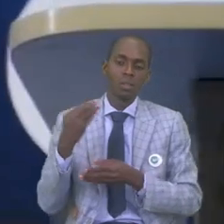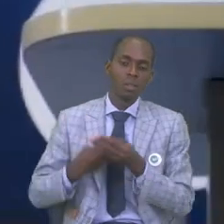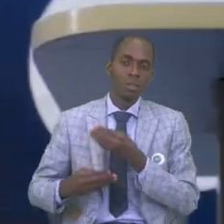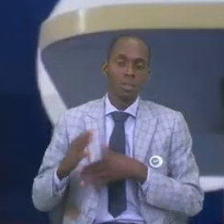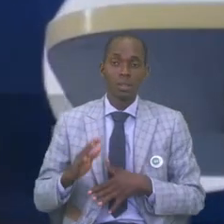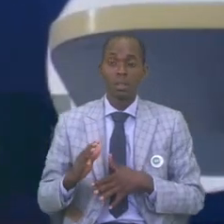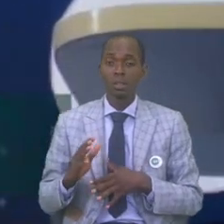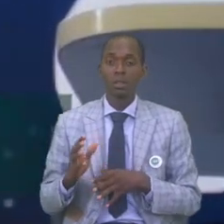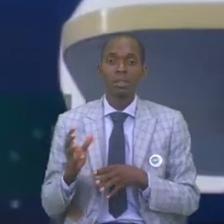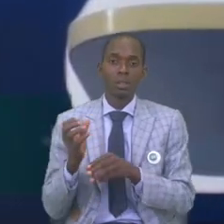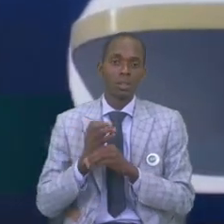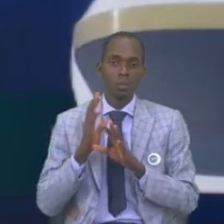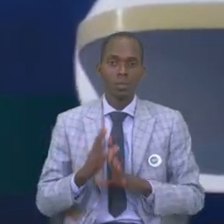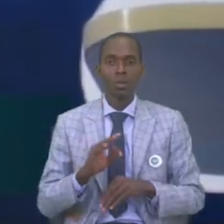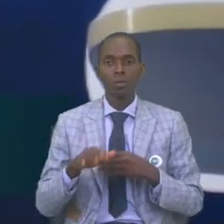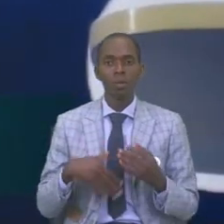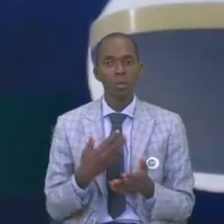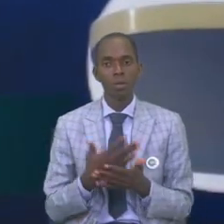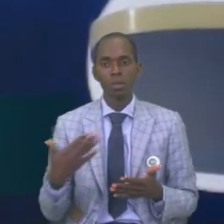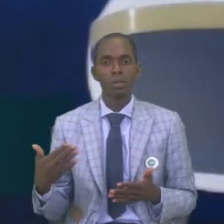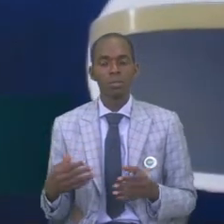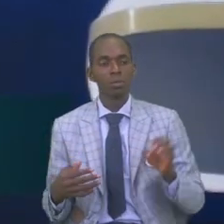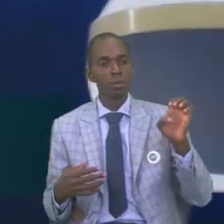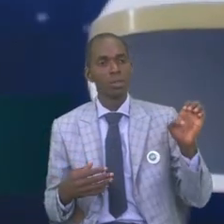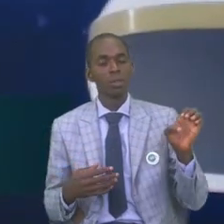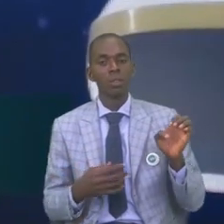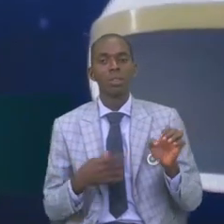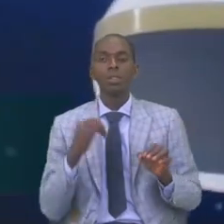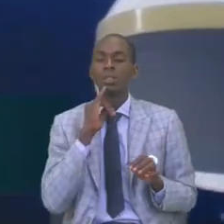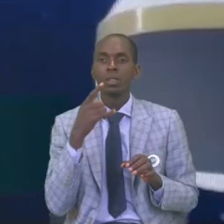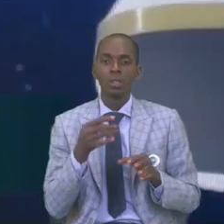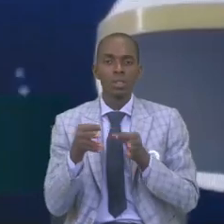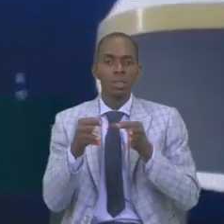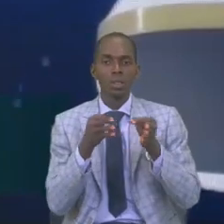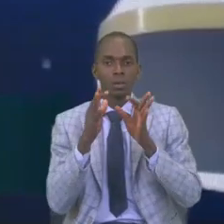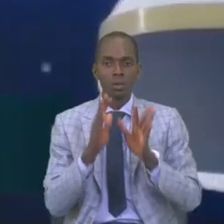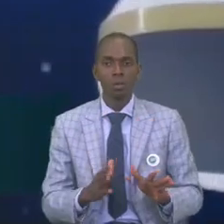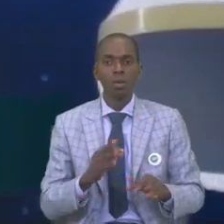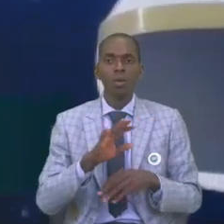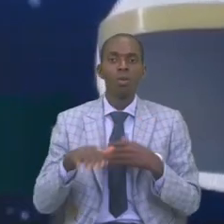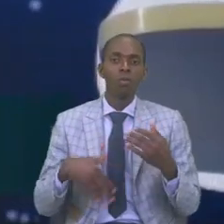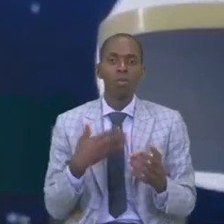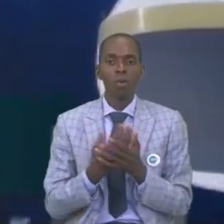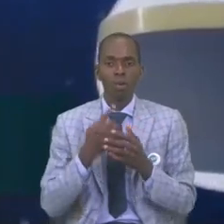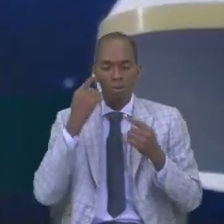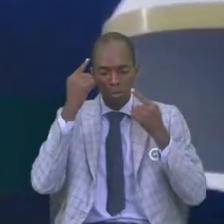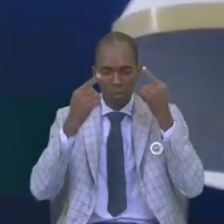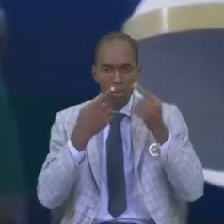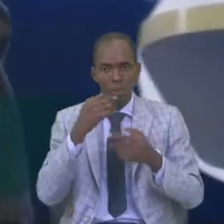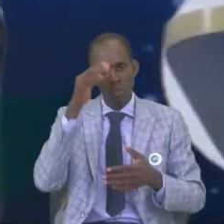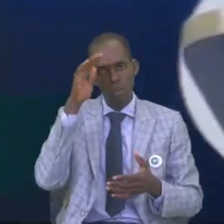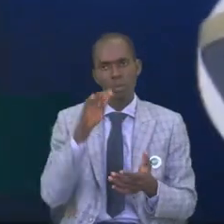then he is the expositor of all concerning the bridegroom. You know,